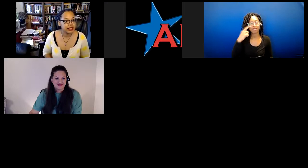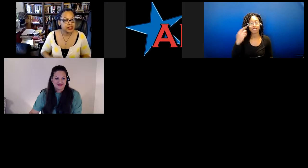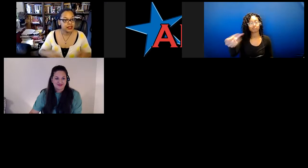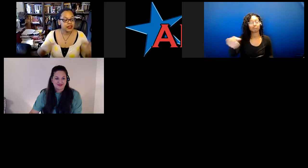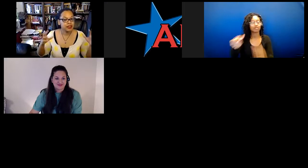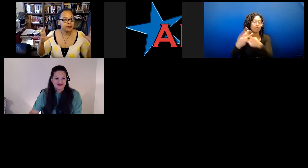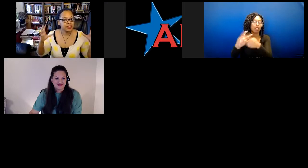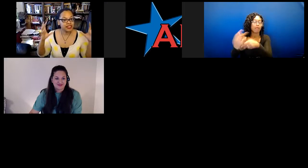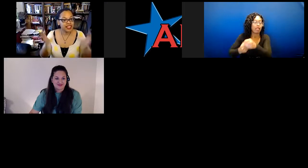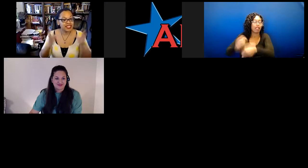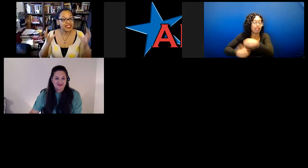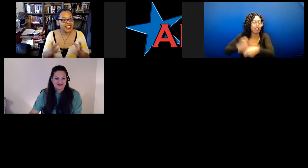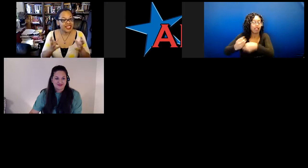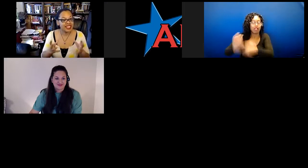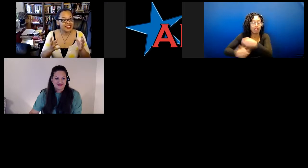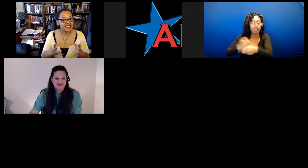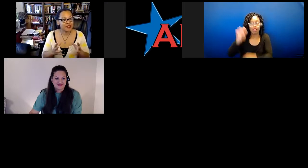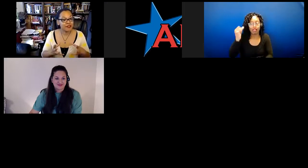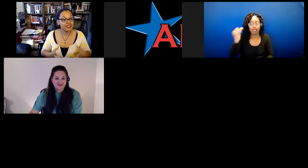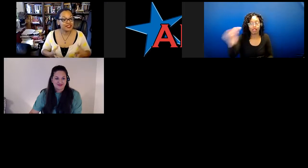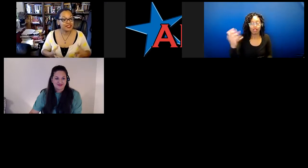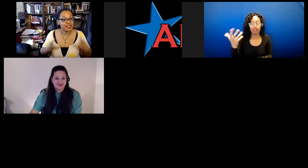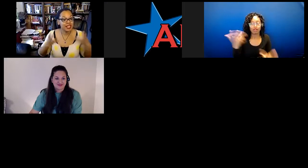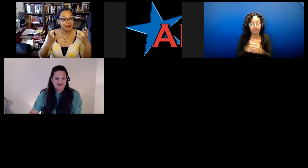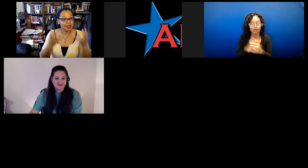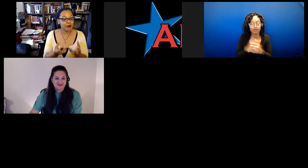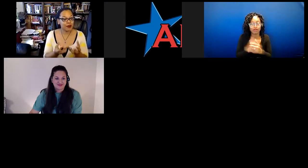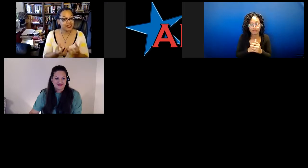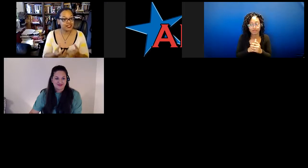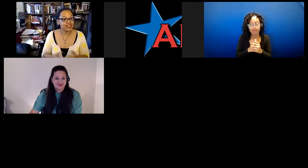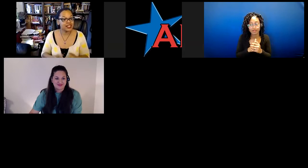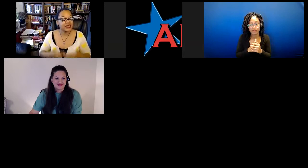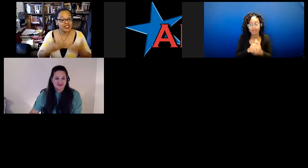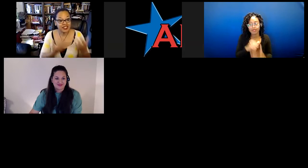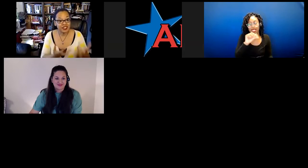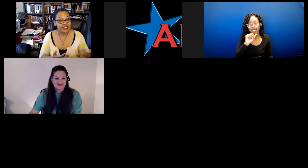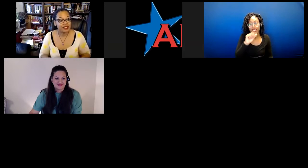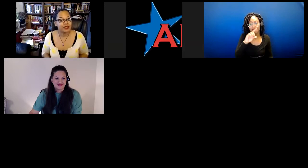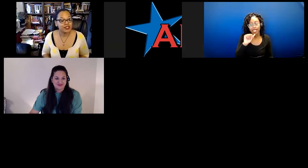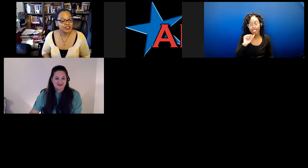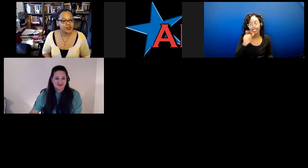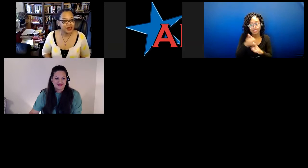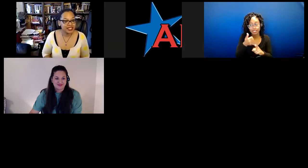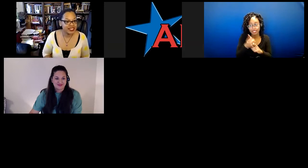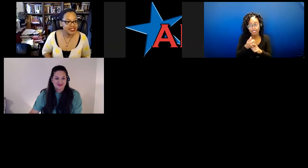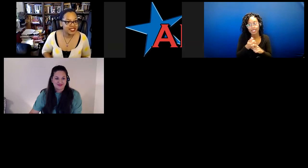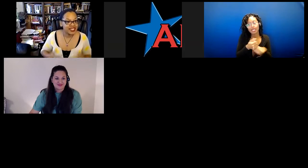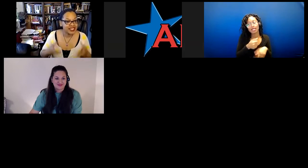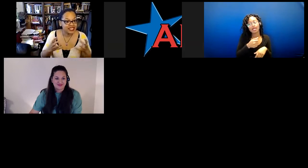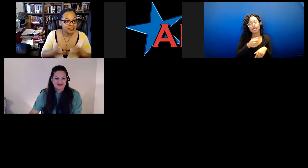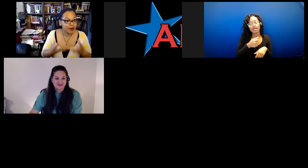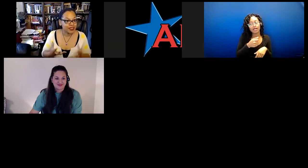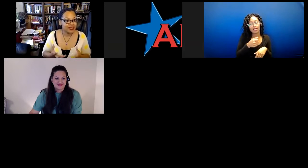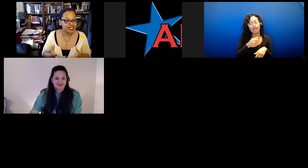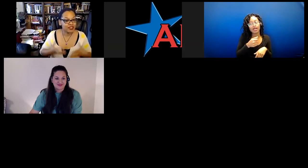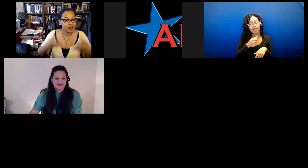today. The ADA itself, as it became a policy, in a lot of ways similar to the Civil Rights Act, is